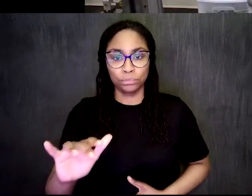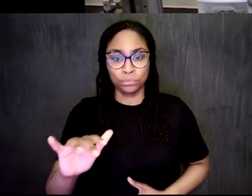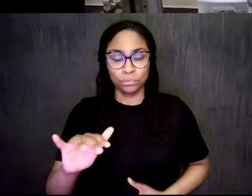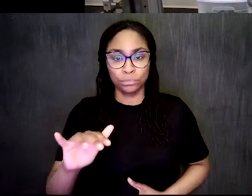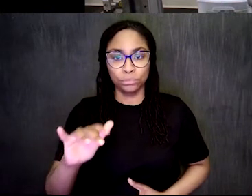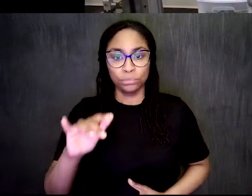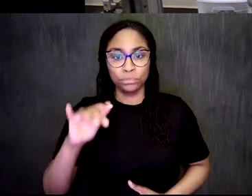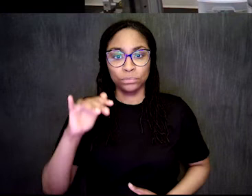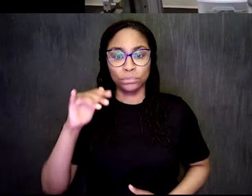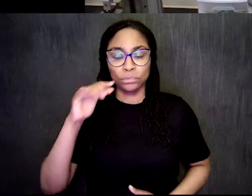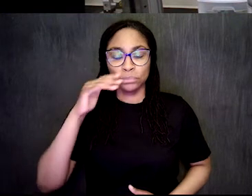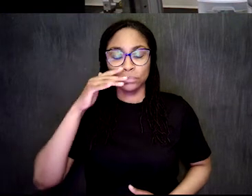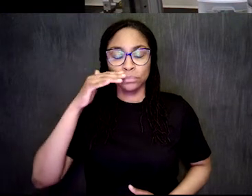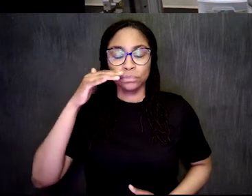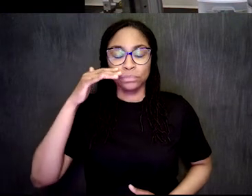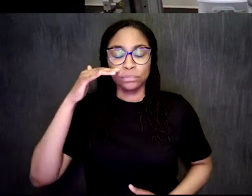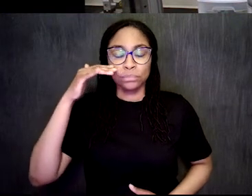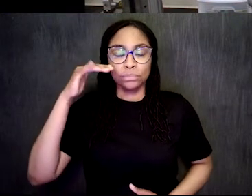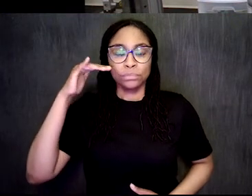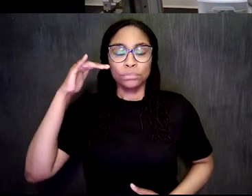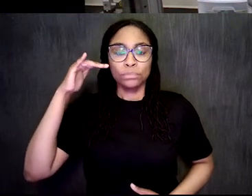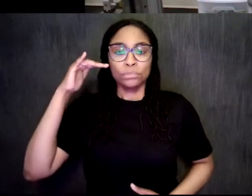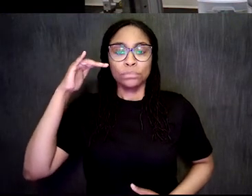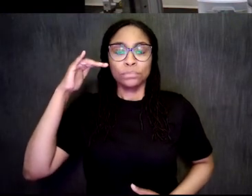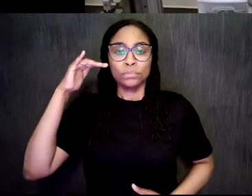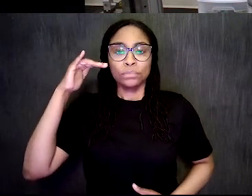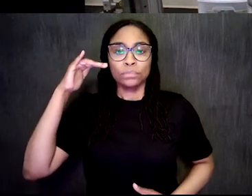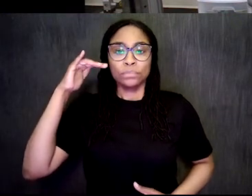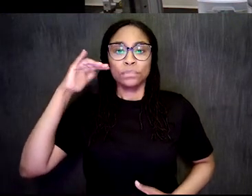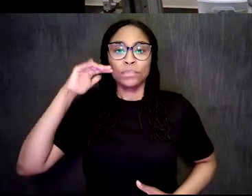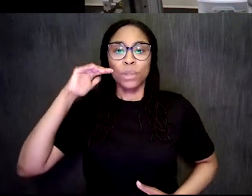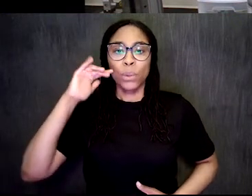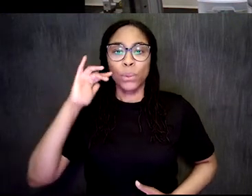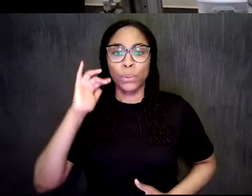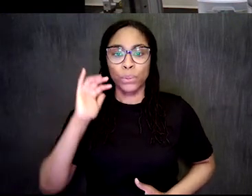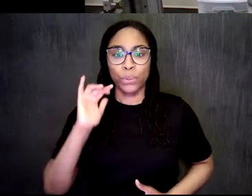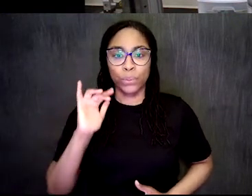Good. Pull them a little bit higher. Inhale. Belly rises.